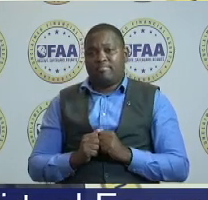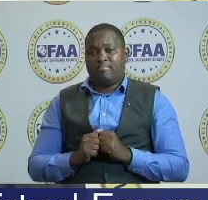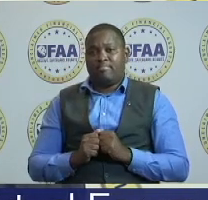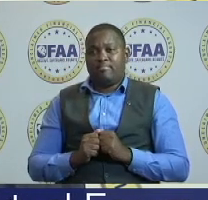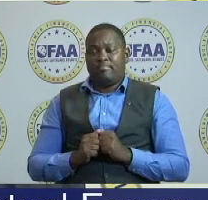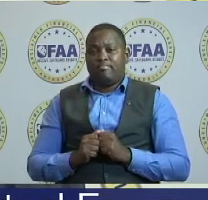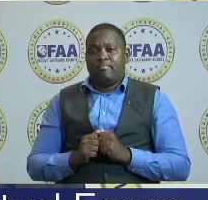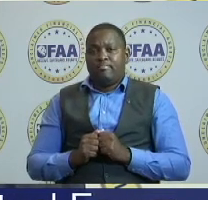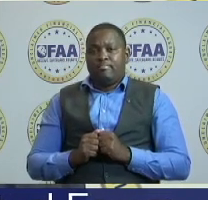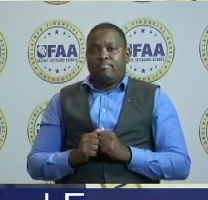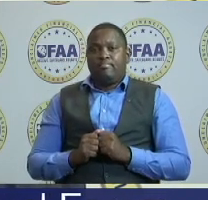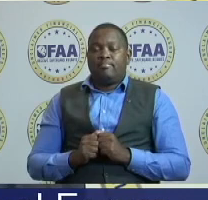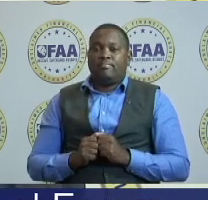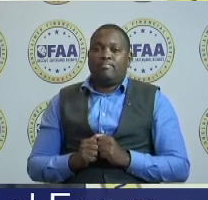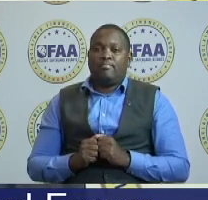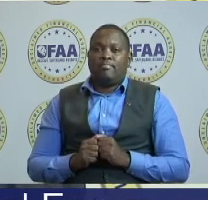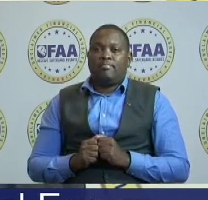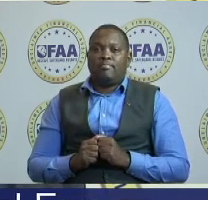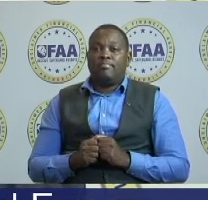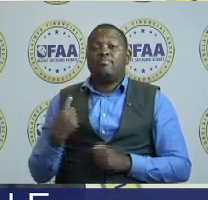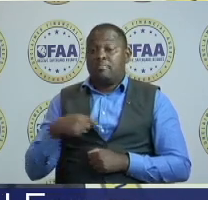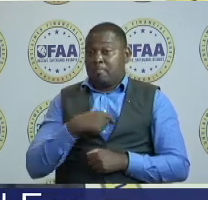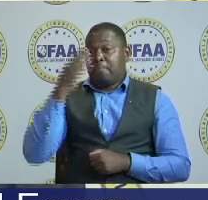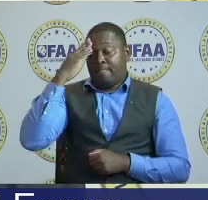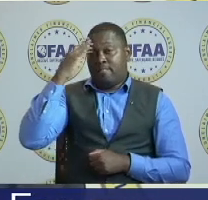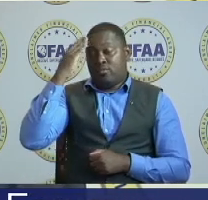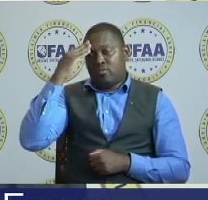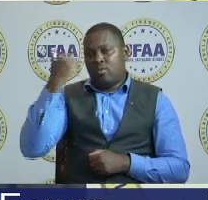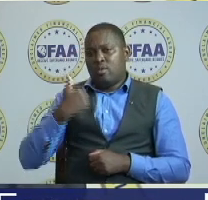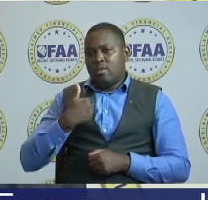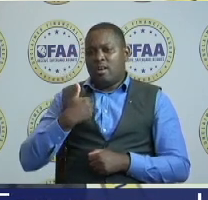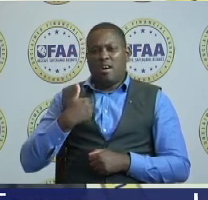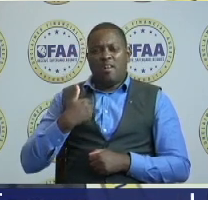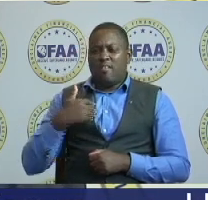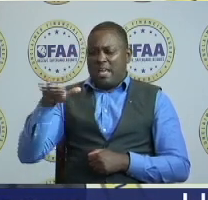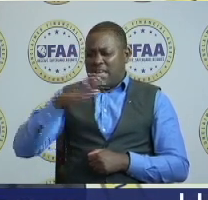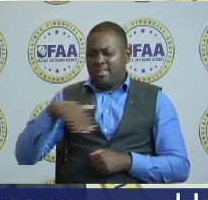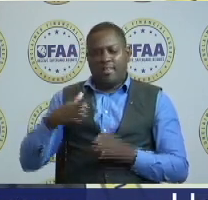We know that there is